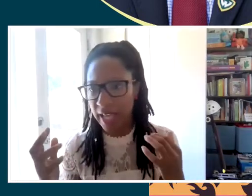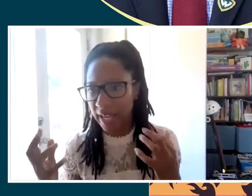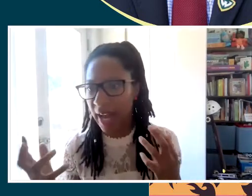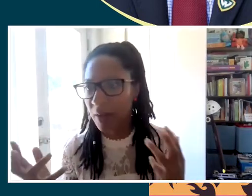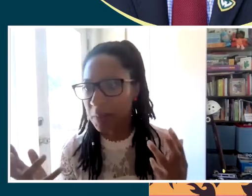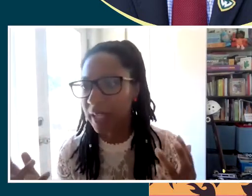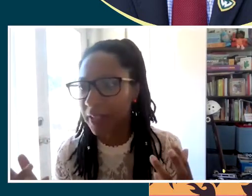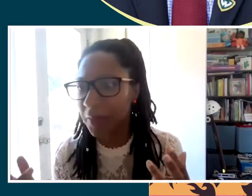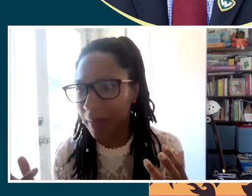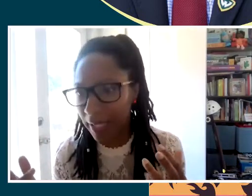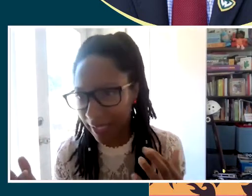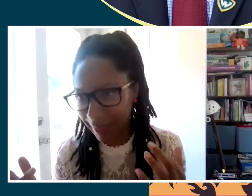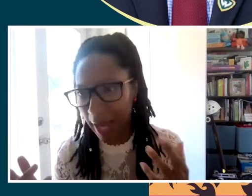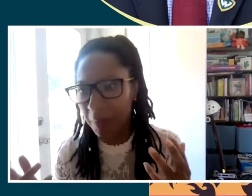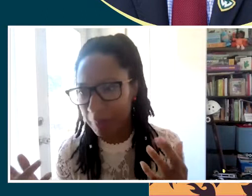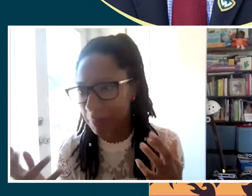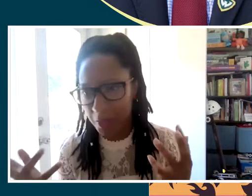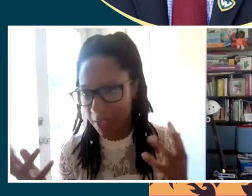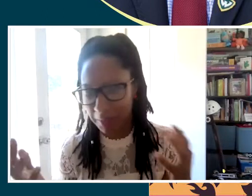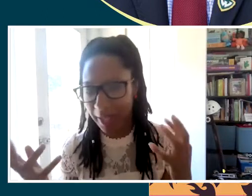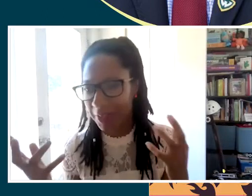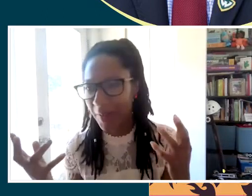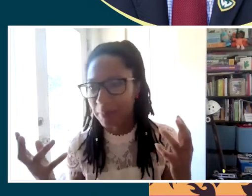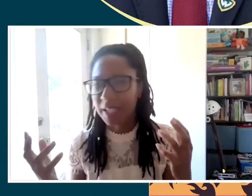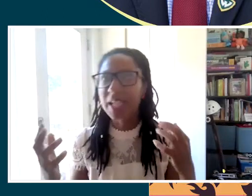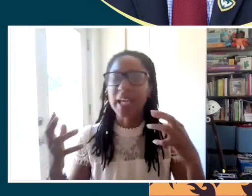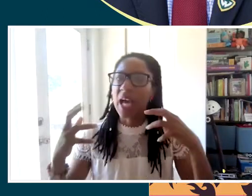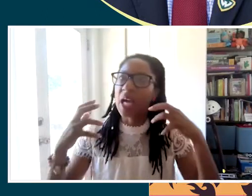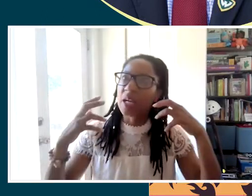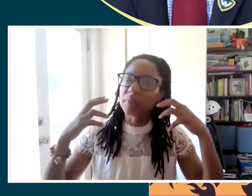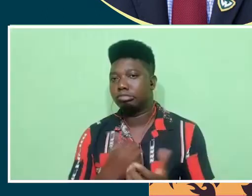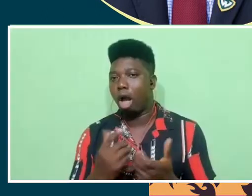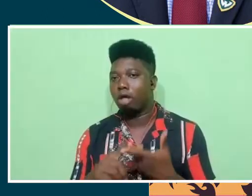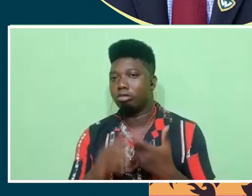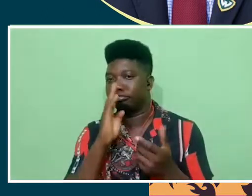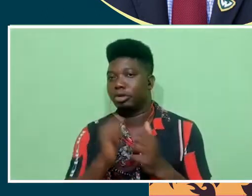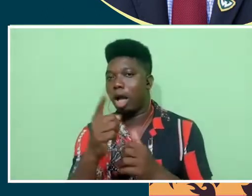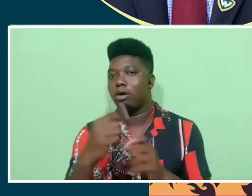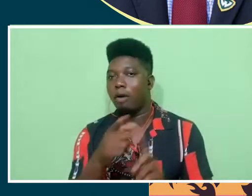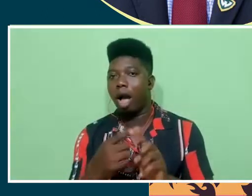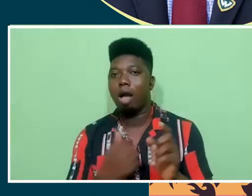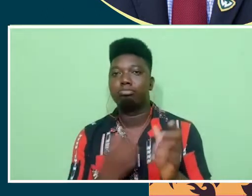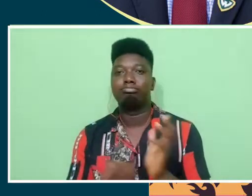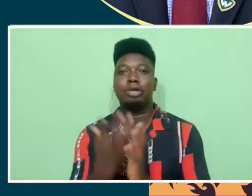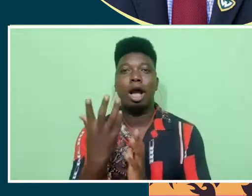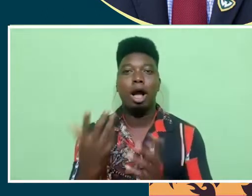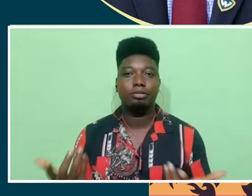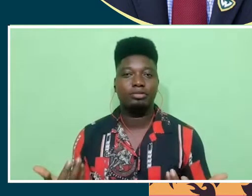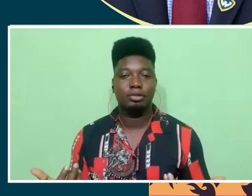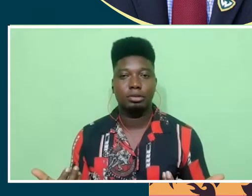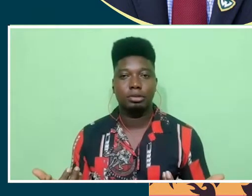done anything. And now I'm looking at you and I'm like, I want to be Muchinga when I grow up. Like, talk to us